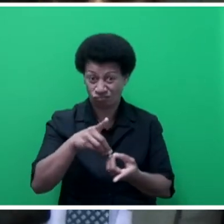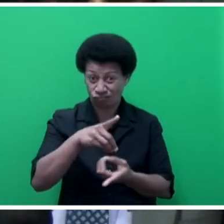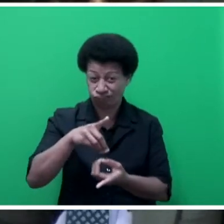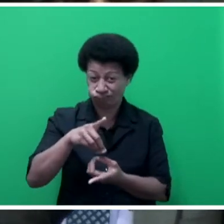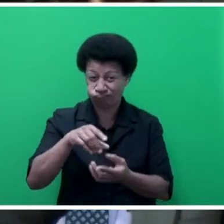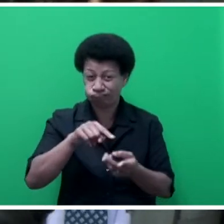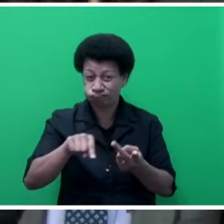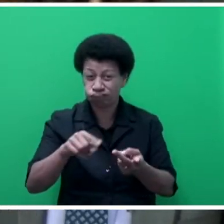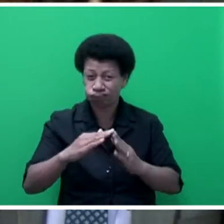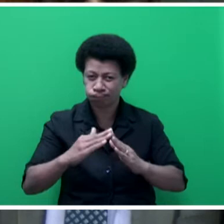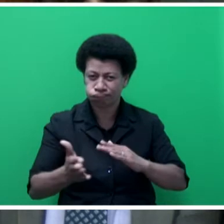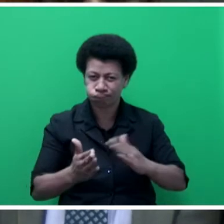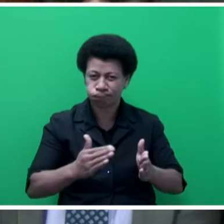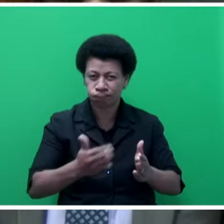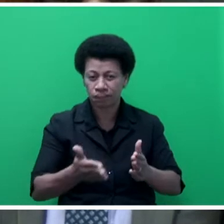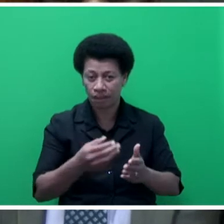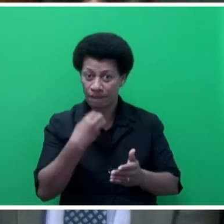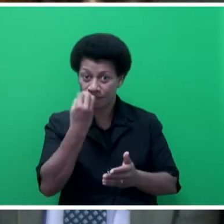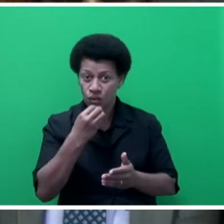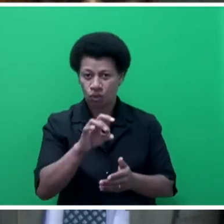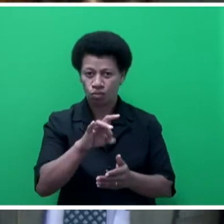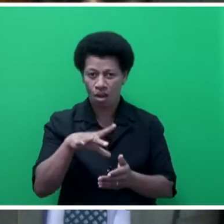deterioration of food quality and food spoilage.